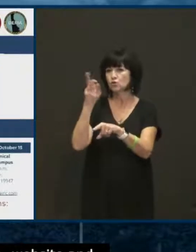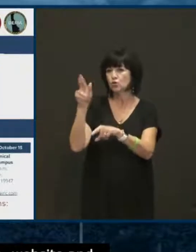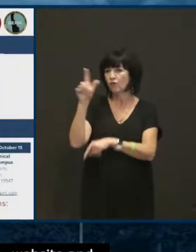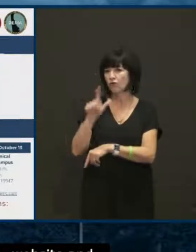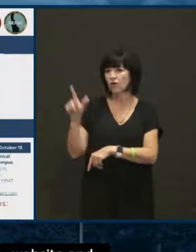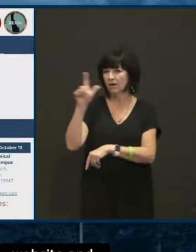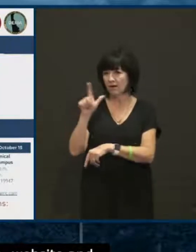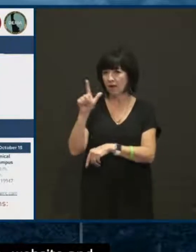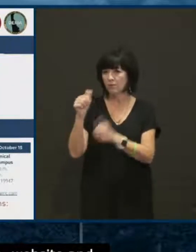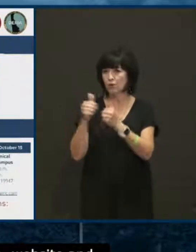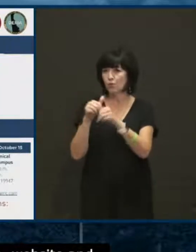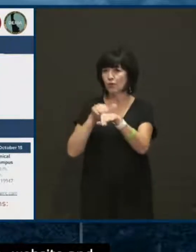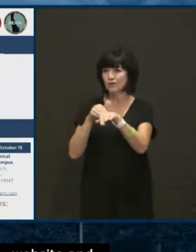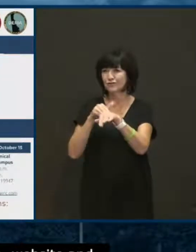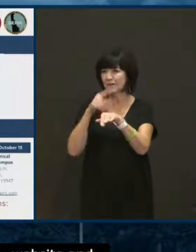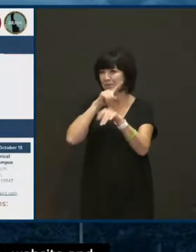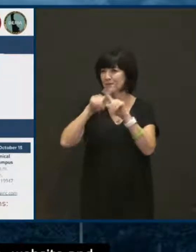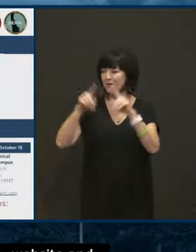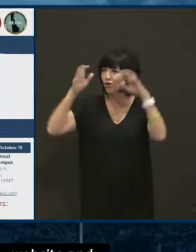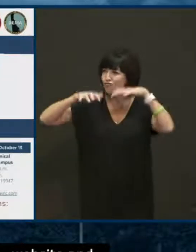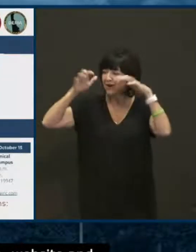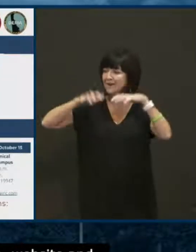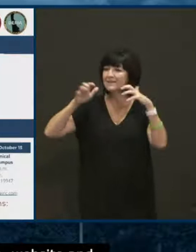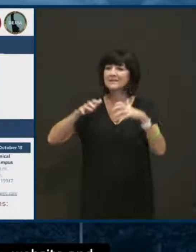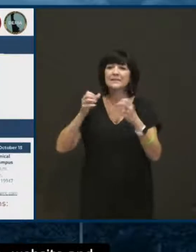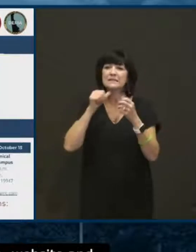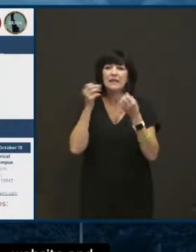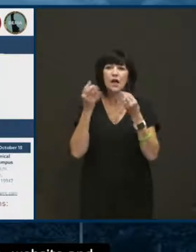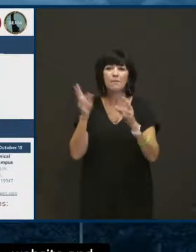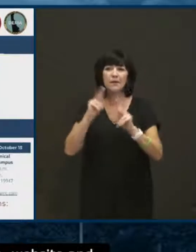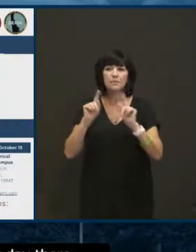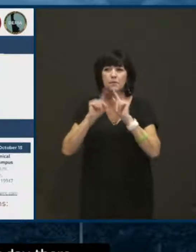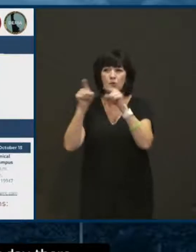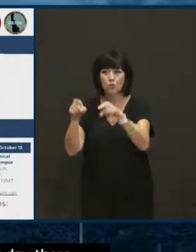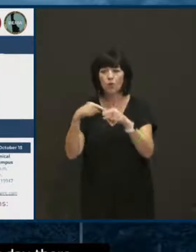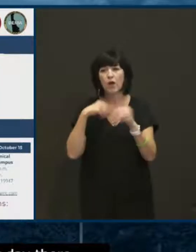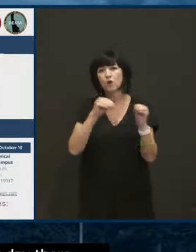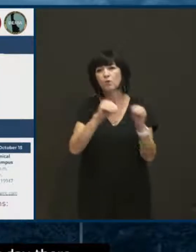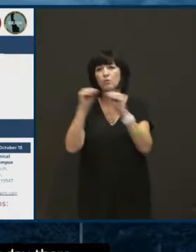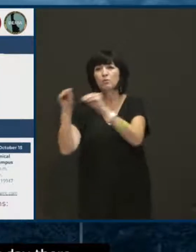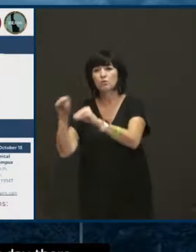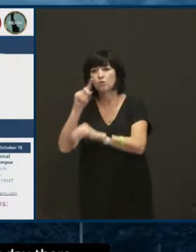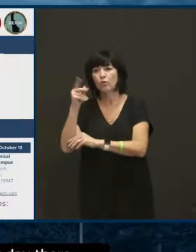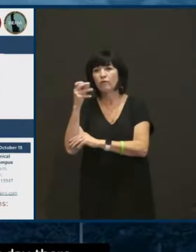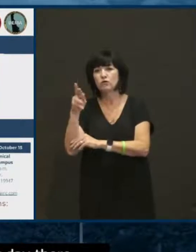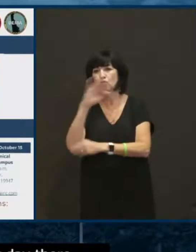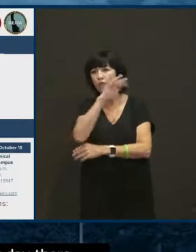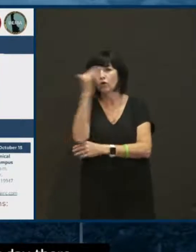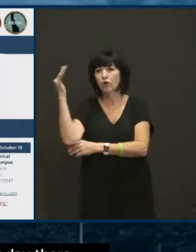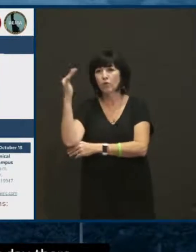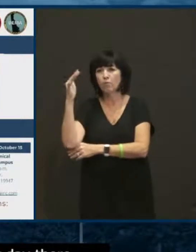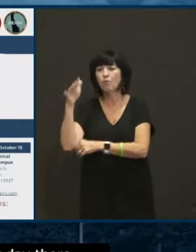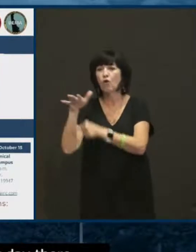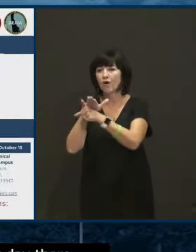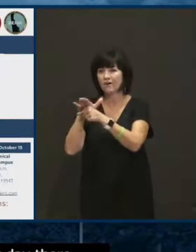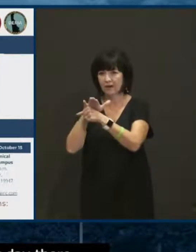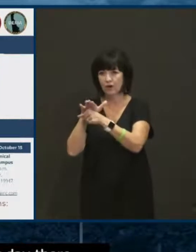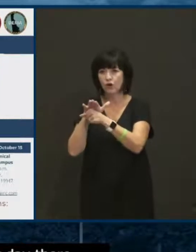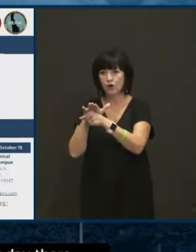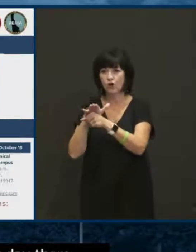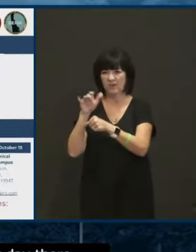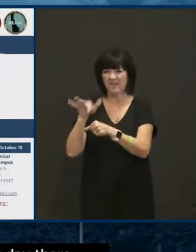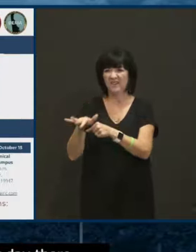little slower day there because of the weather, but today moved down into the Dover Park area, which is in kind of borders on the area that Dr.